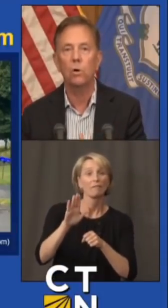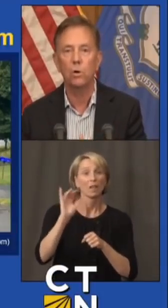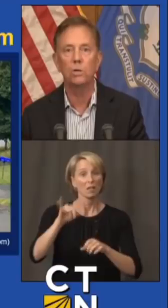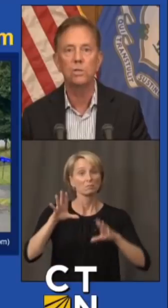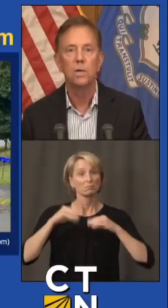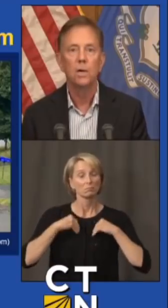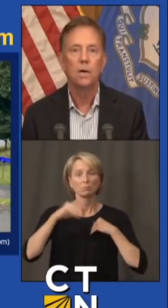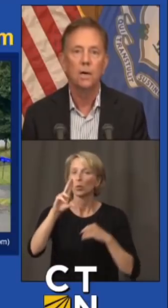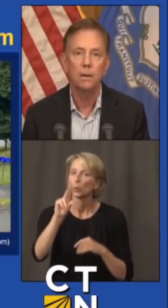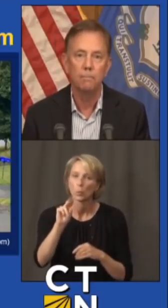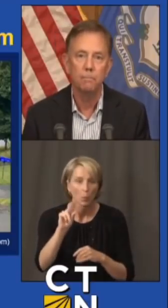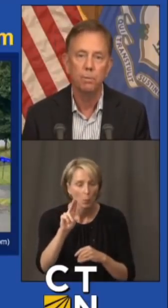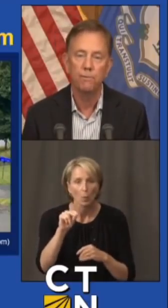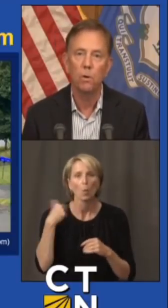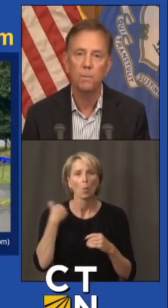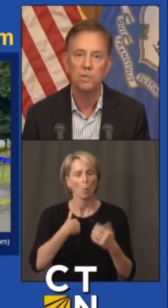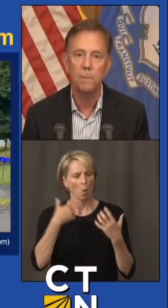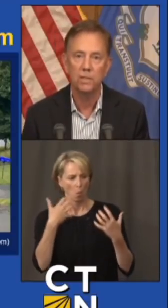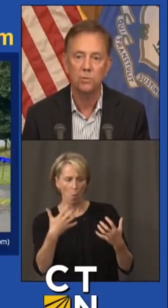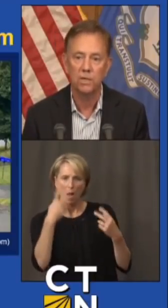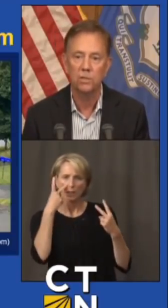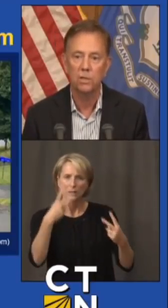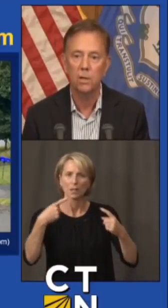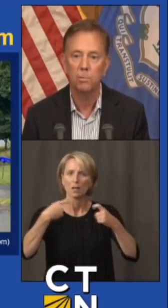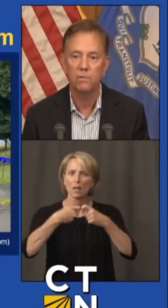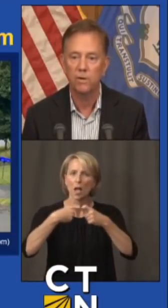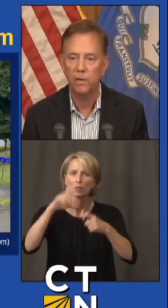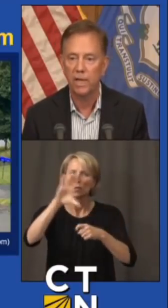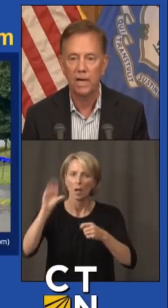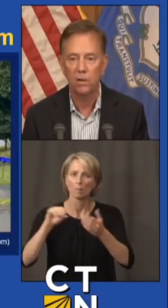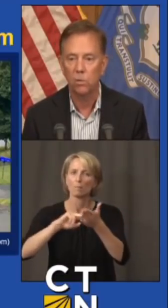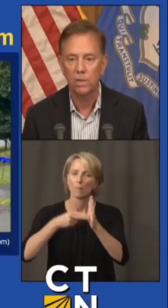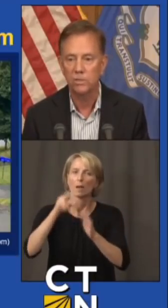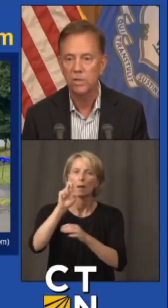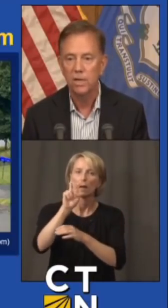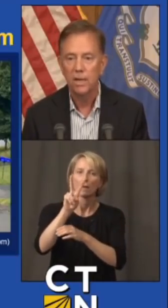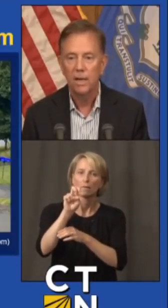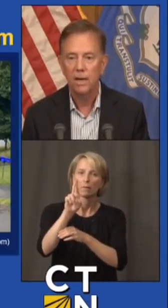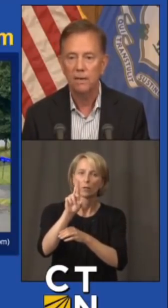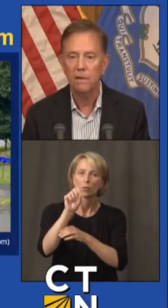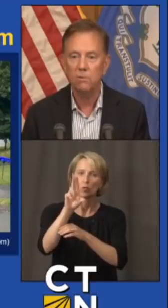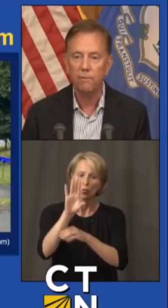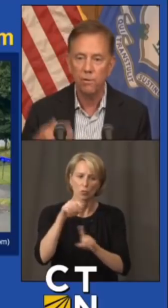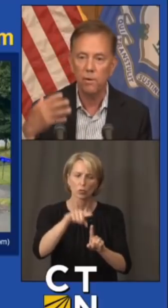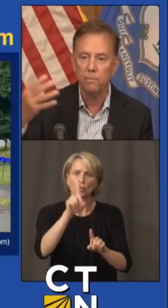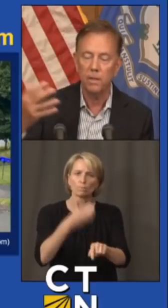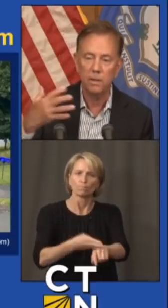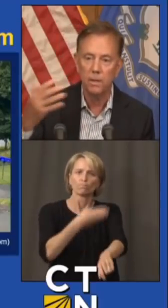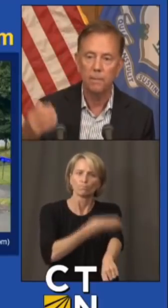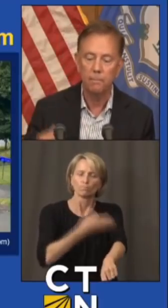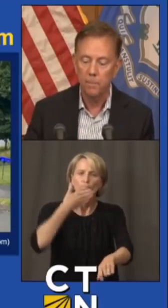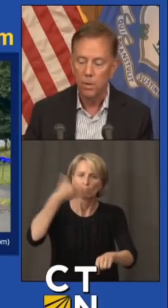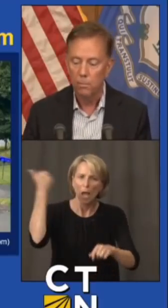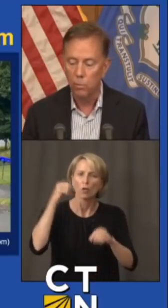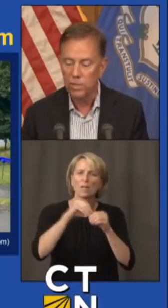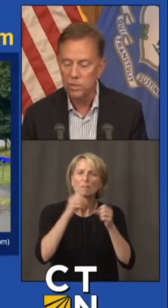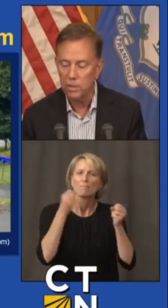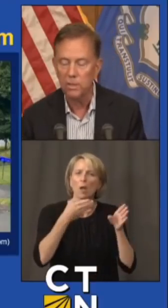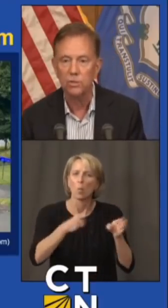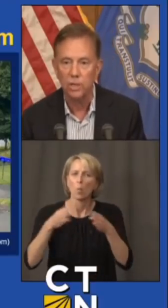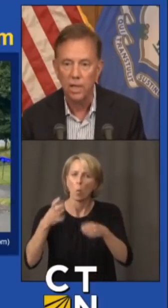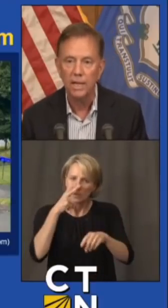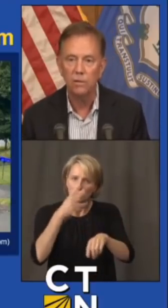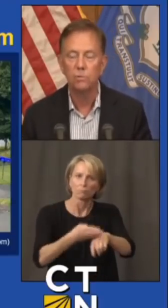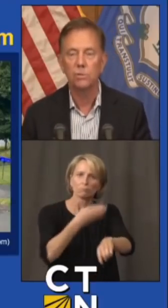you've earned performance metrics in a number of different categories. Here are a few of them that